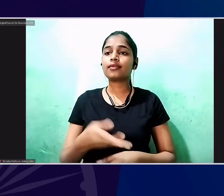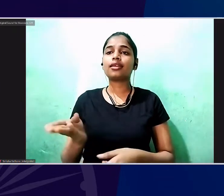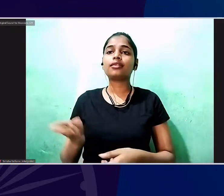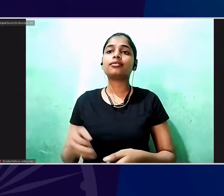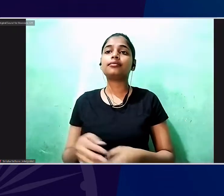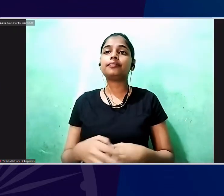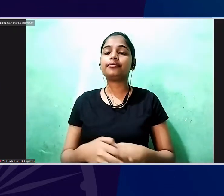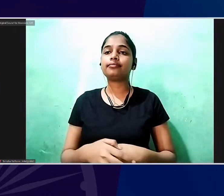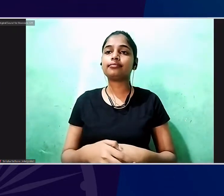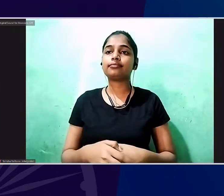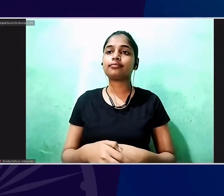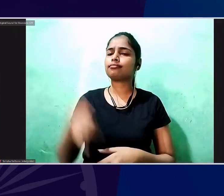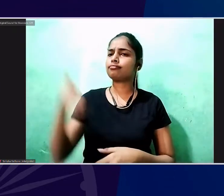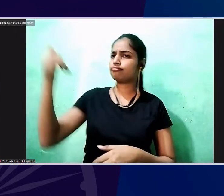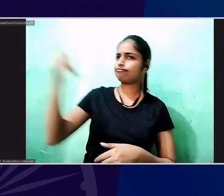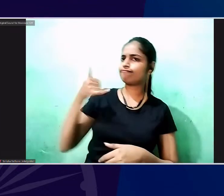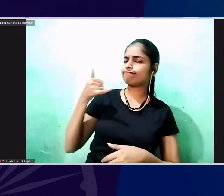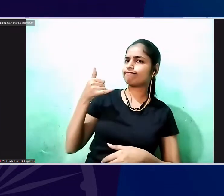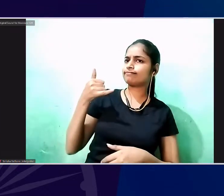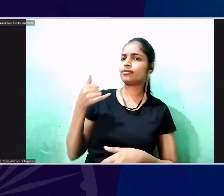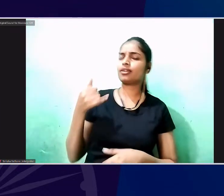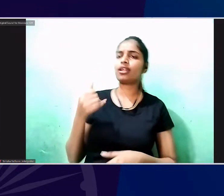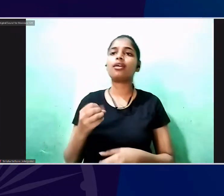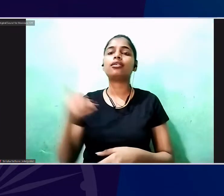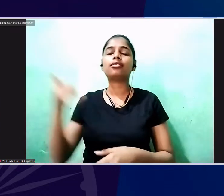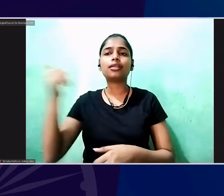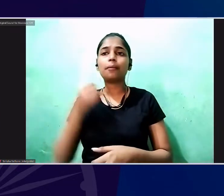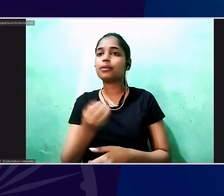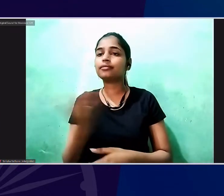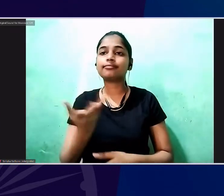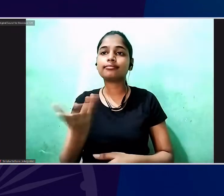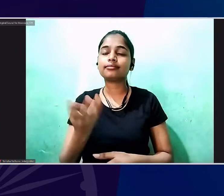call us on our phone number, that is